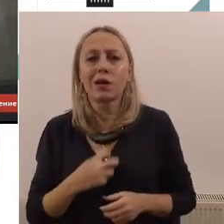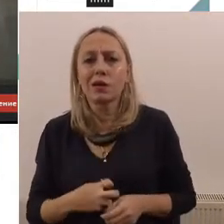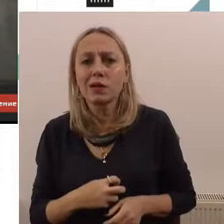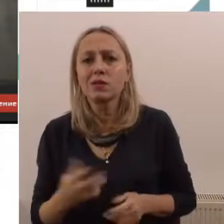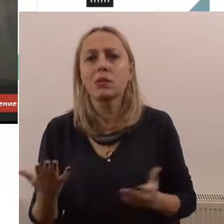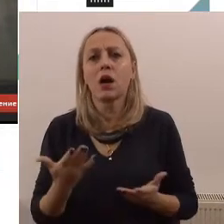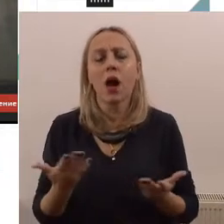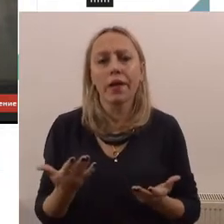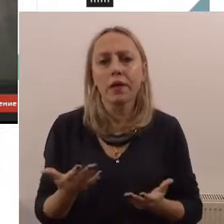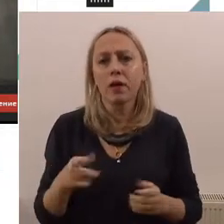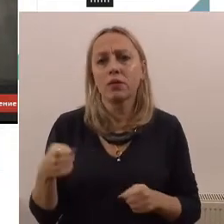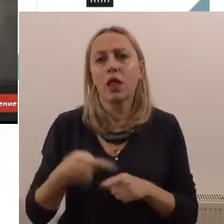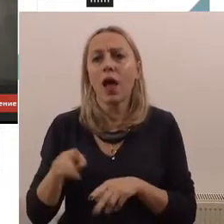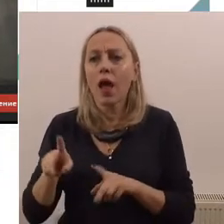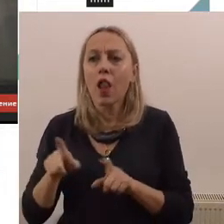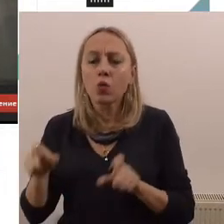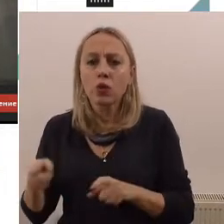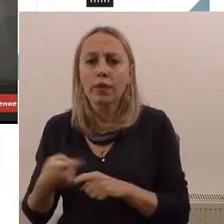sensor security.